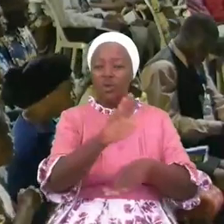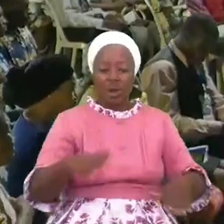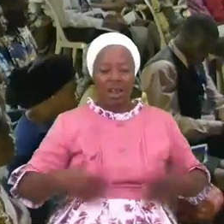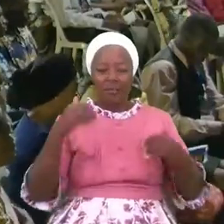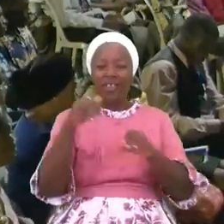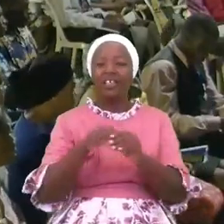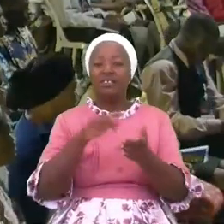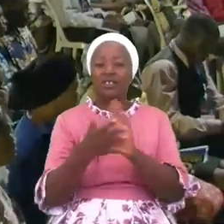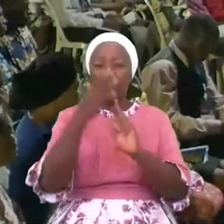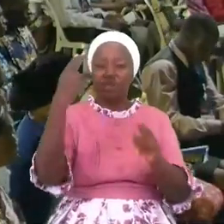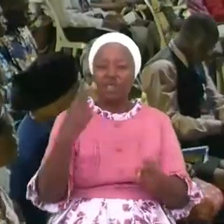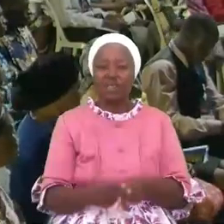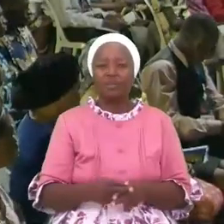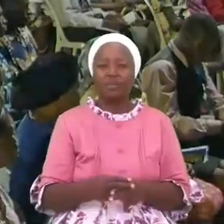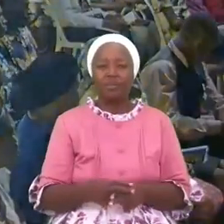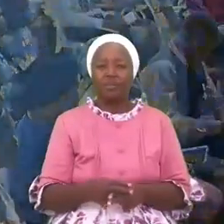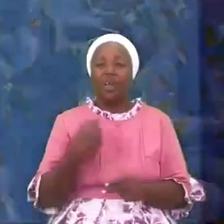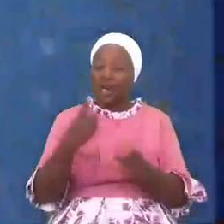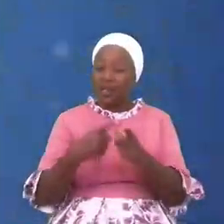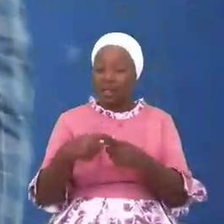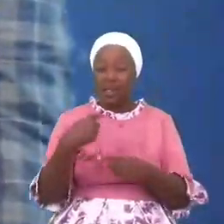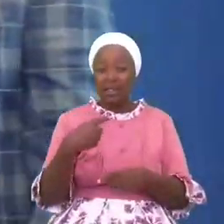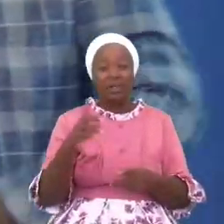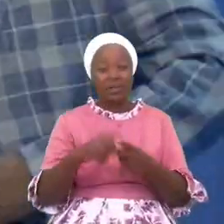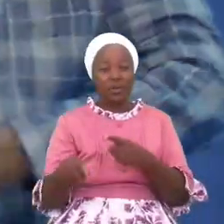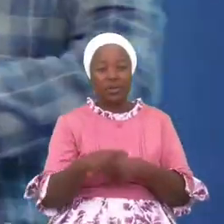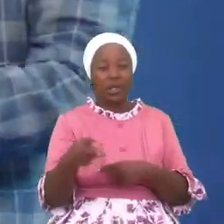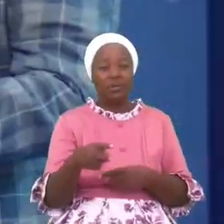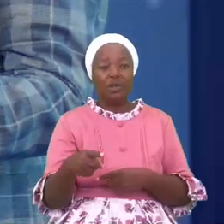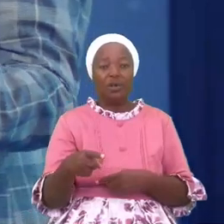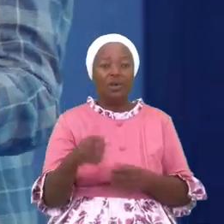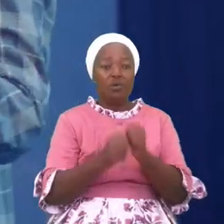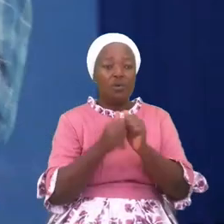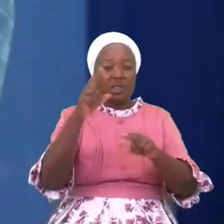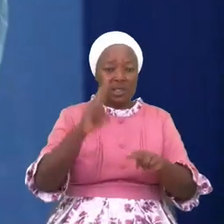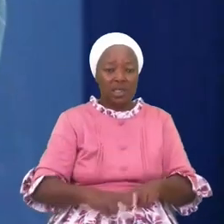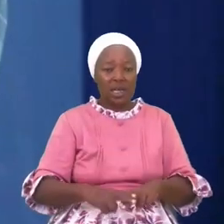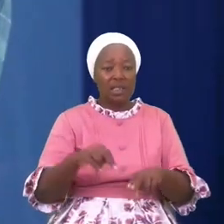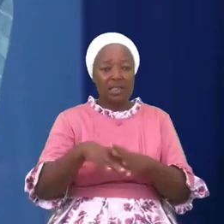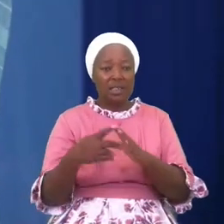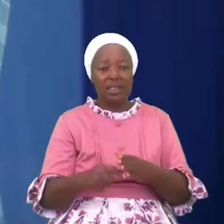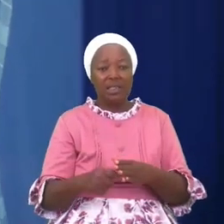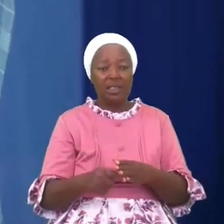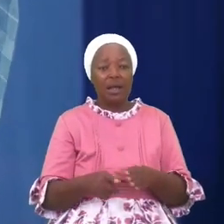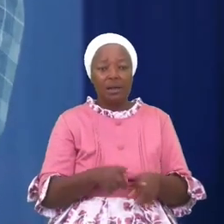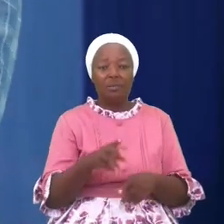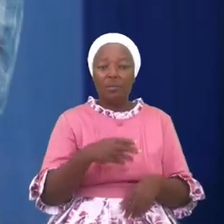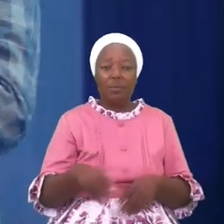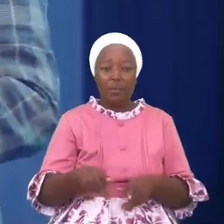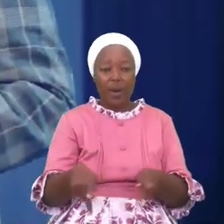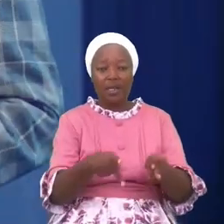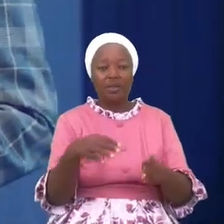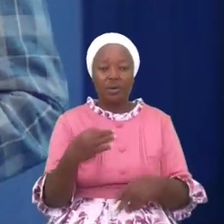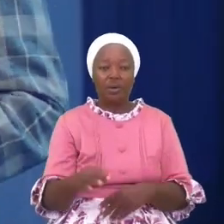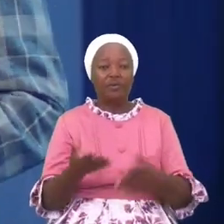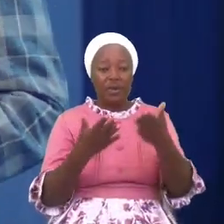them which search in the region and shadow of death, light is sprung forth. What's